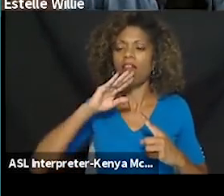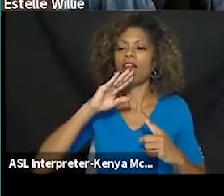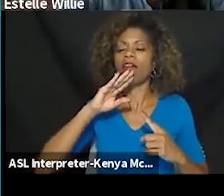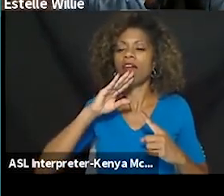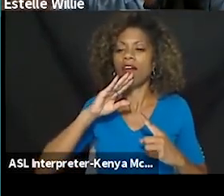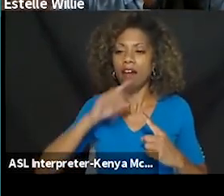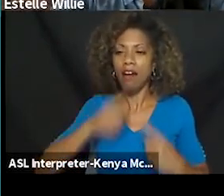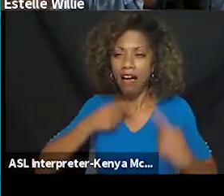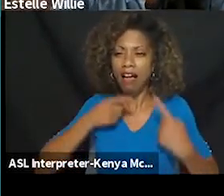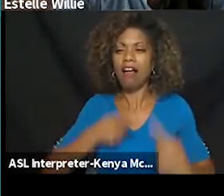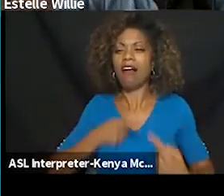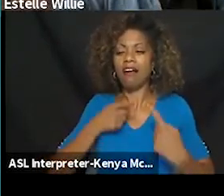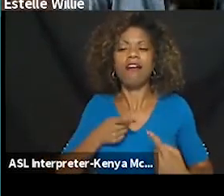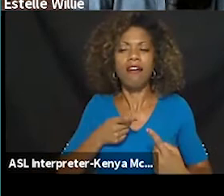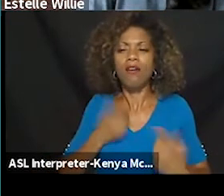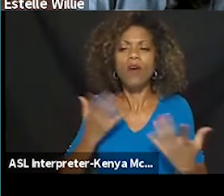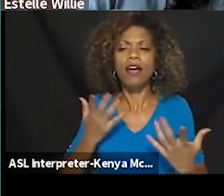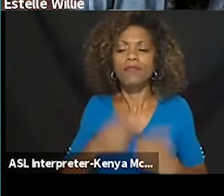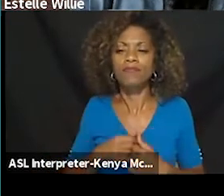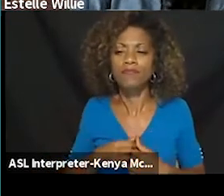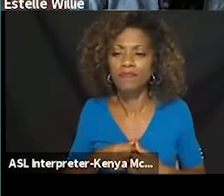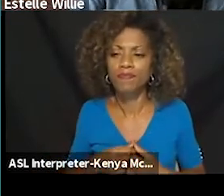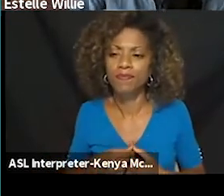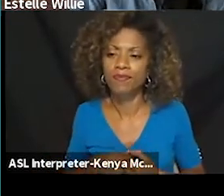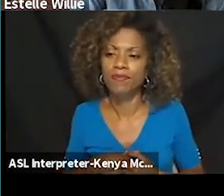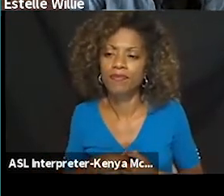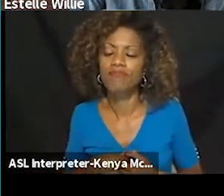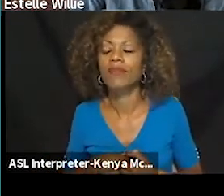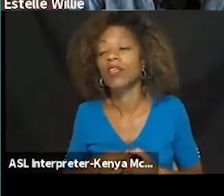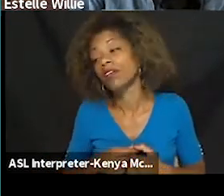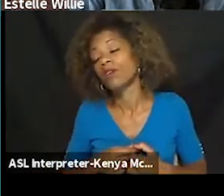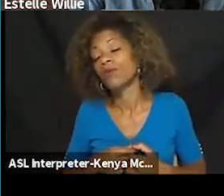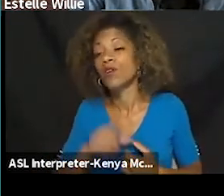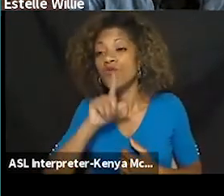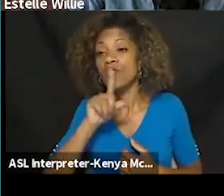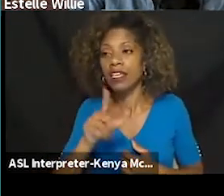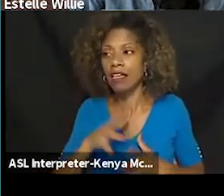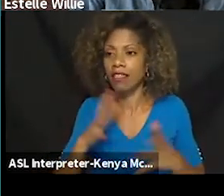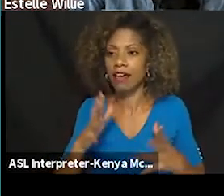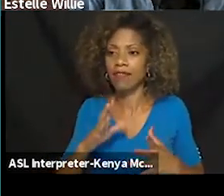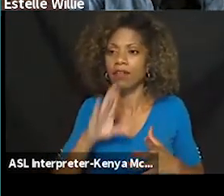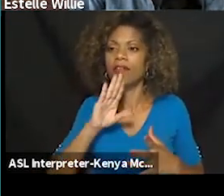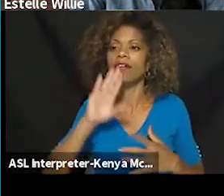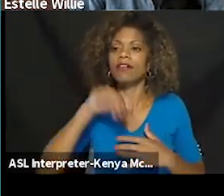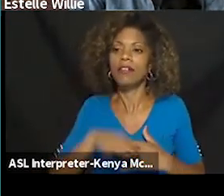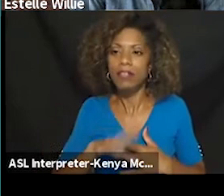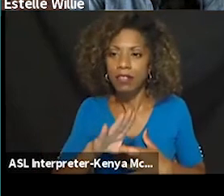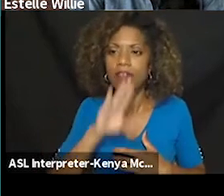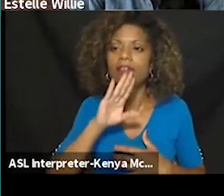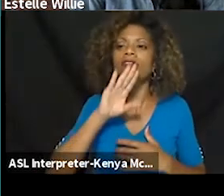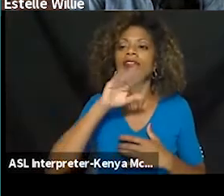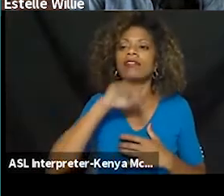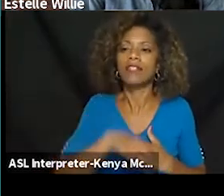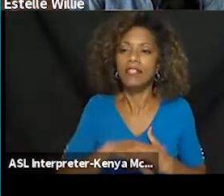Really good question. I think a lot of the bumps in the road happen to be bumps in the